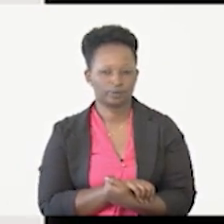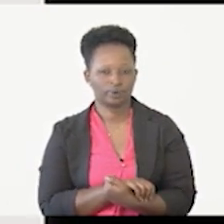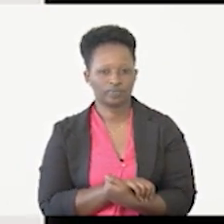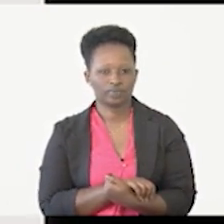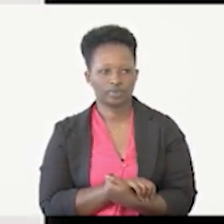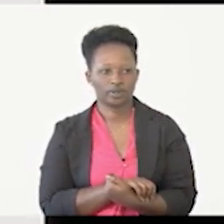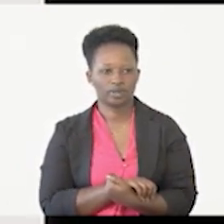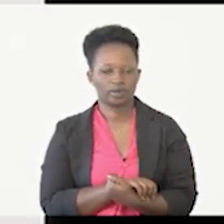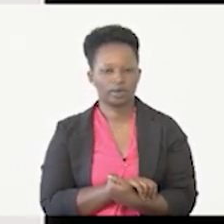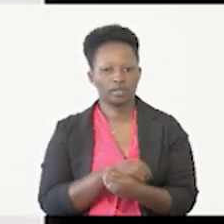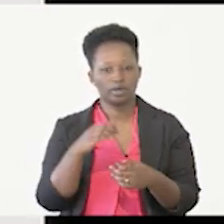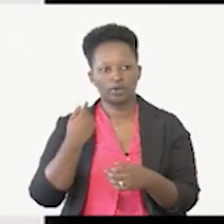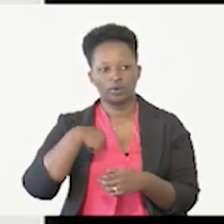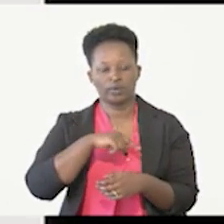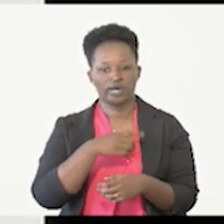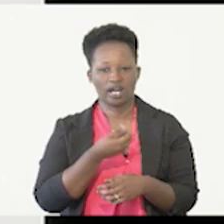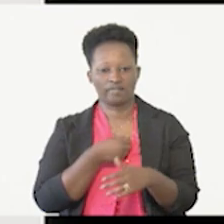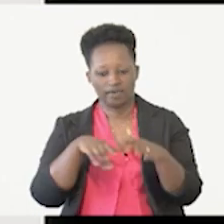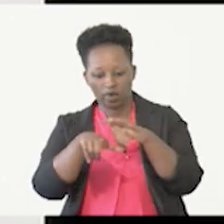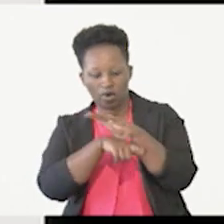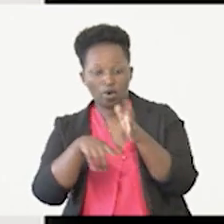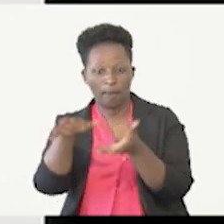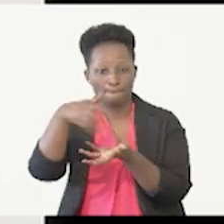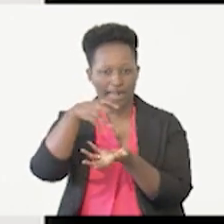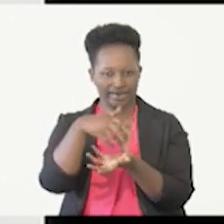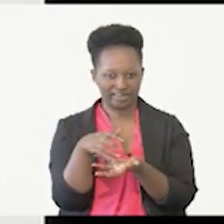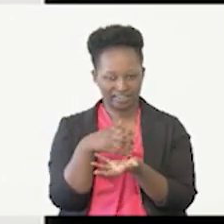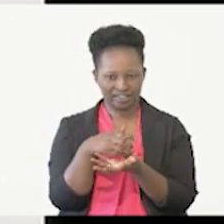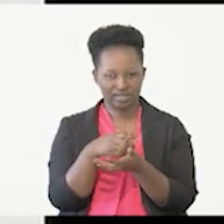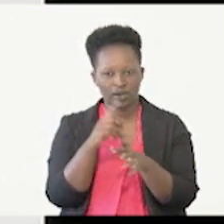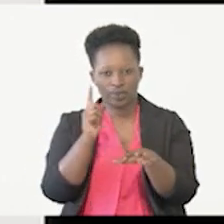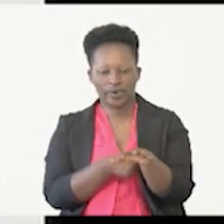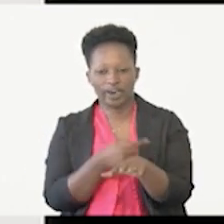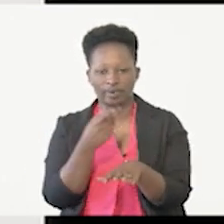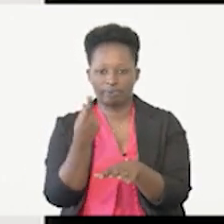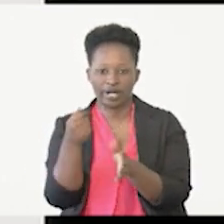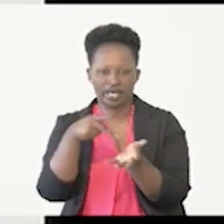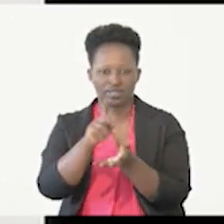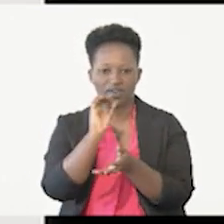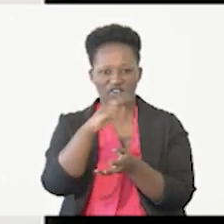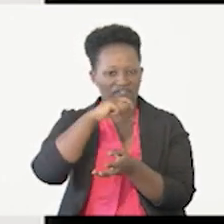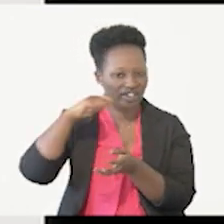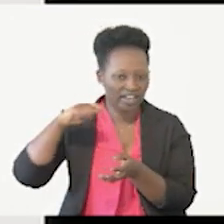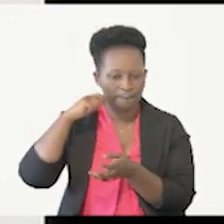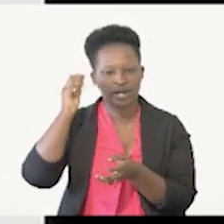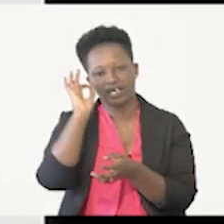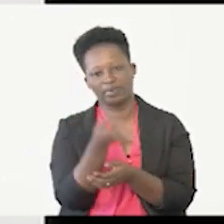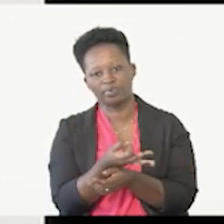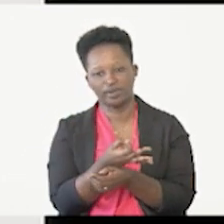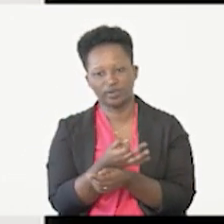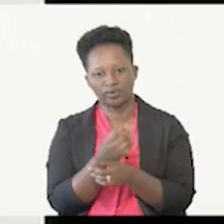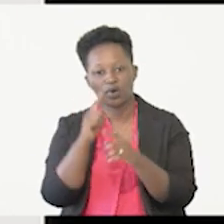Whereby we have in a local market, when price of beef is 2,000